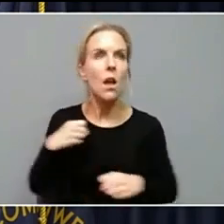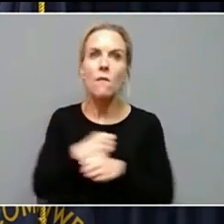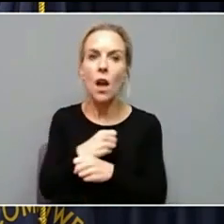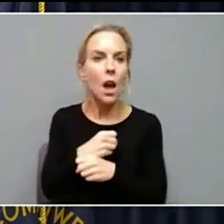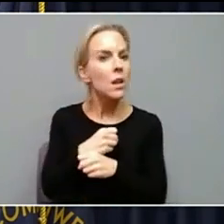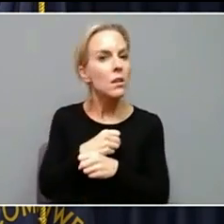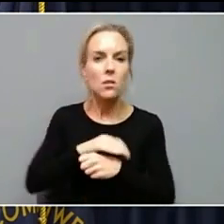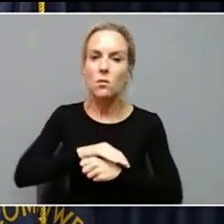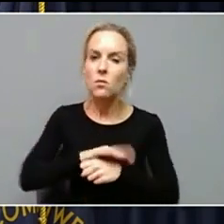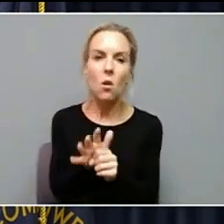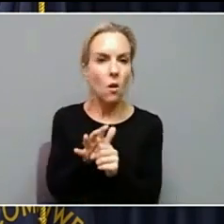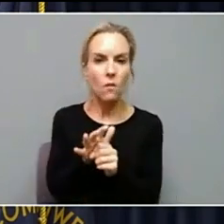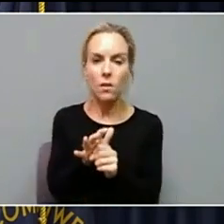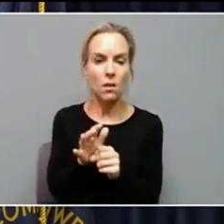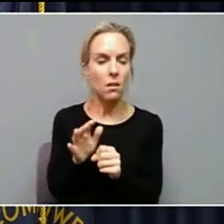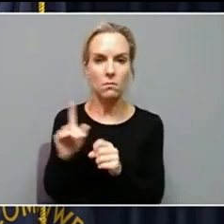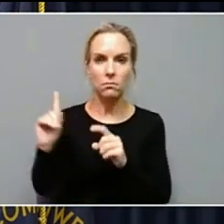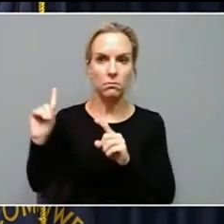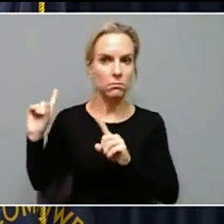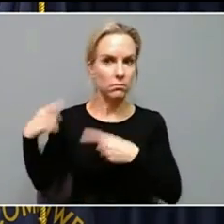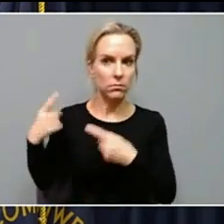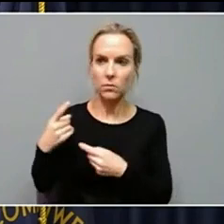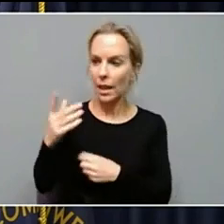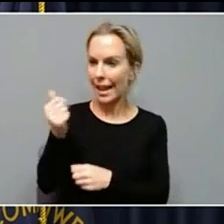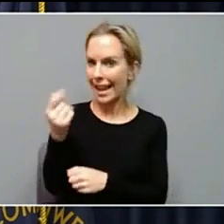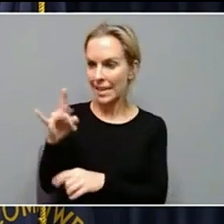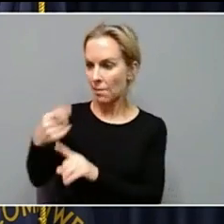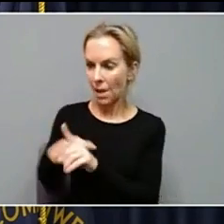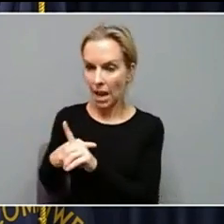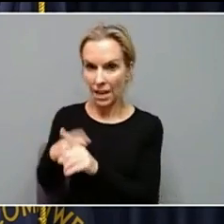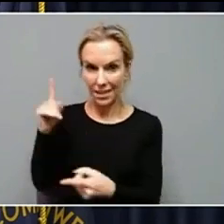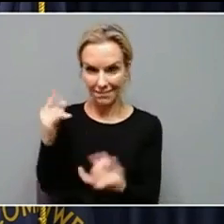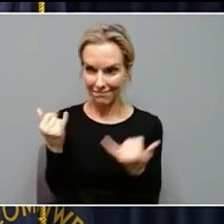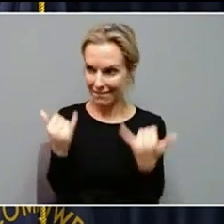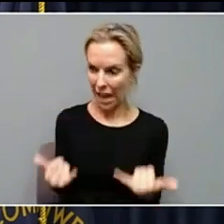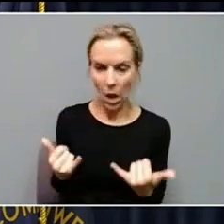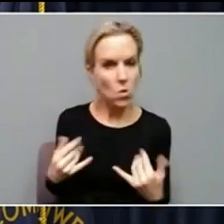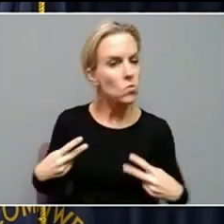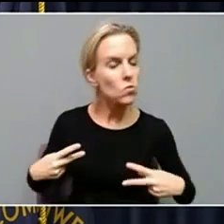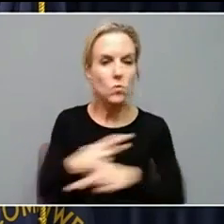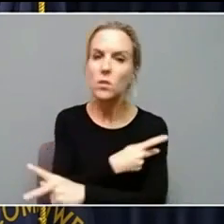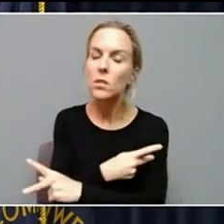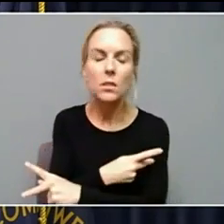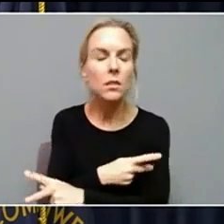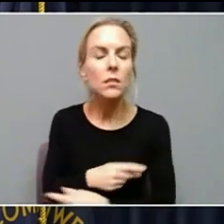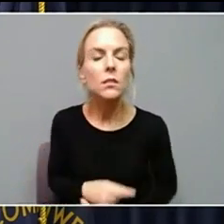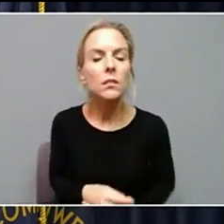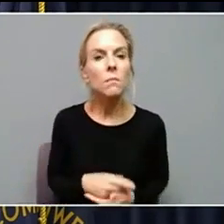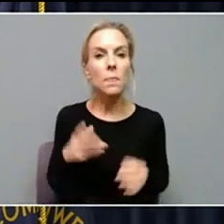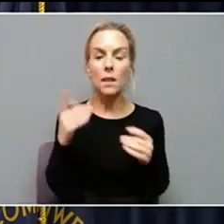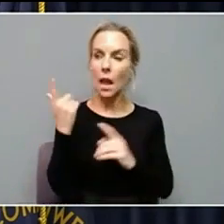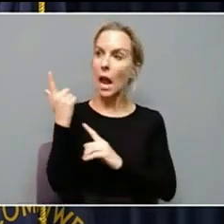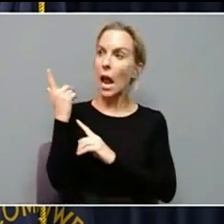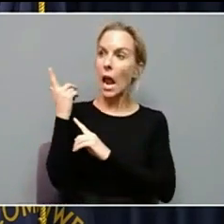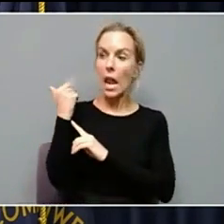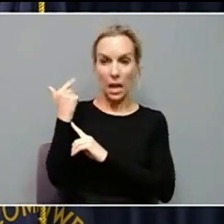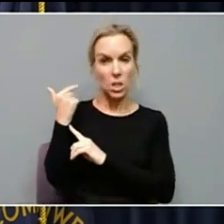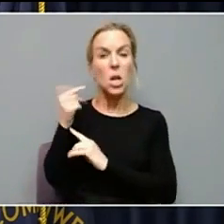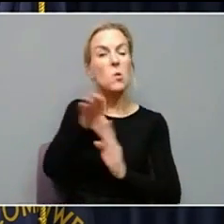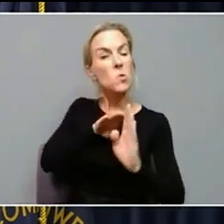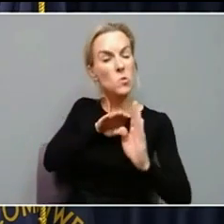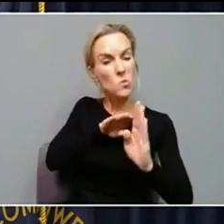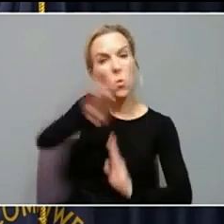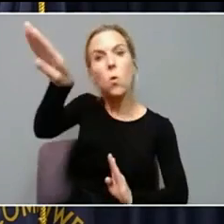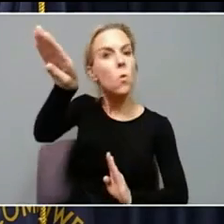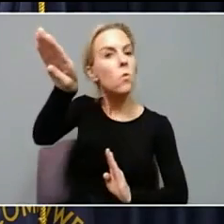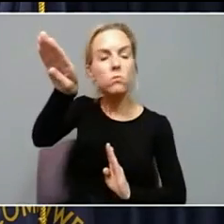months. We've never been where we are today. And as horrible as last year's surge was, and